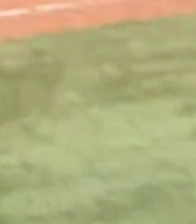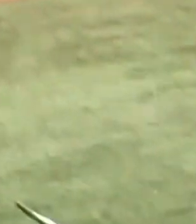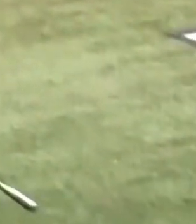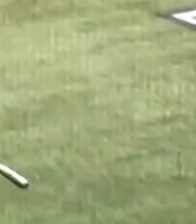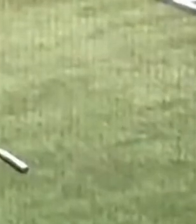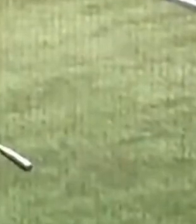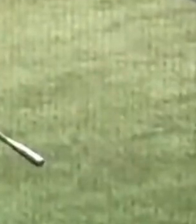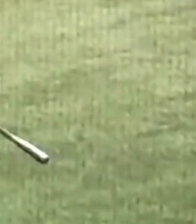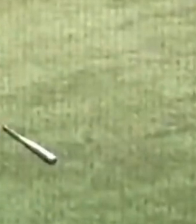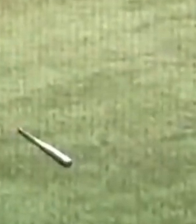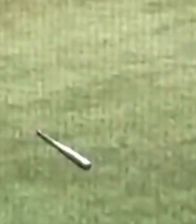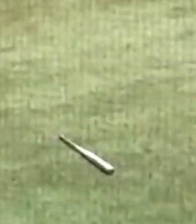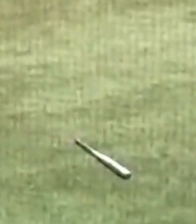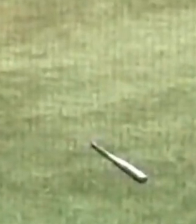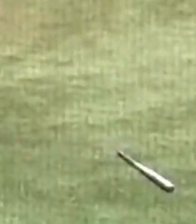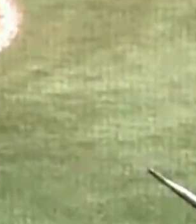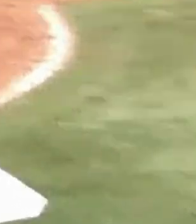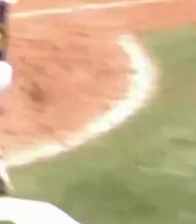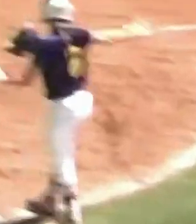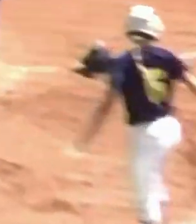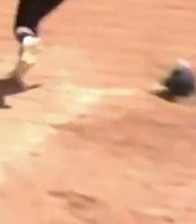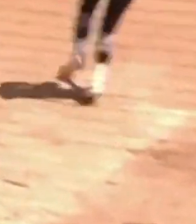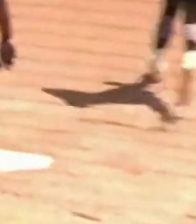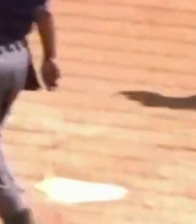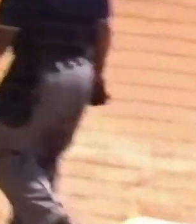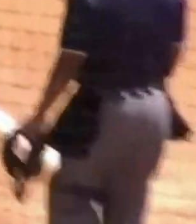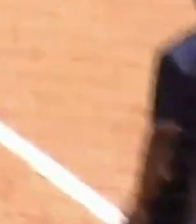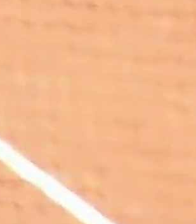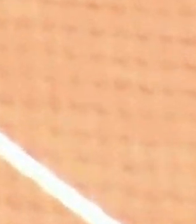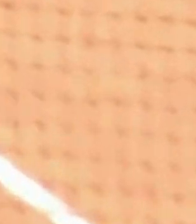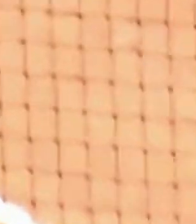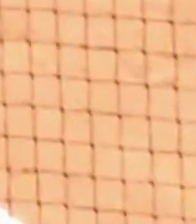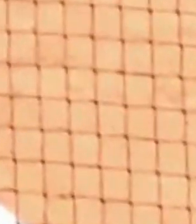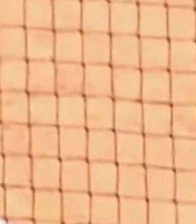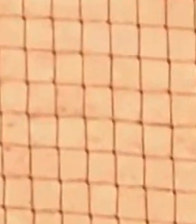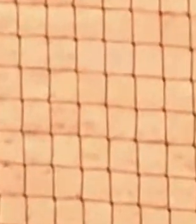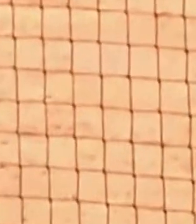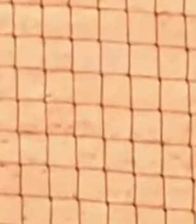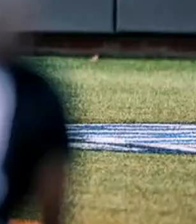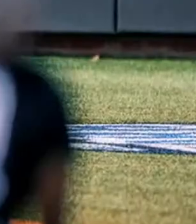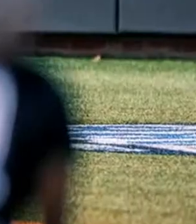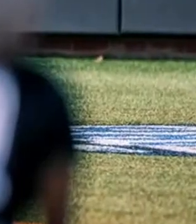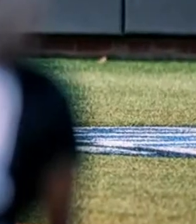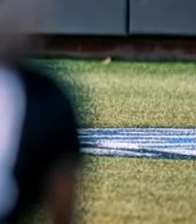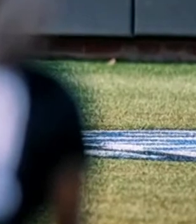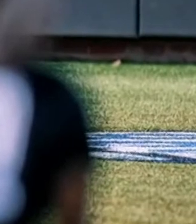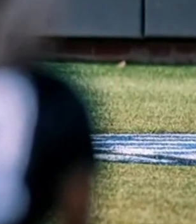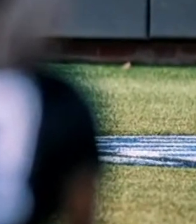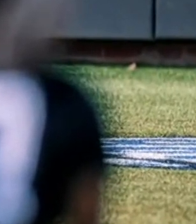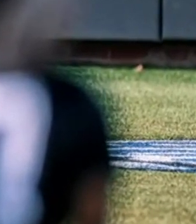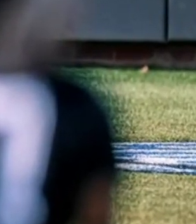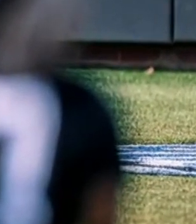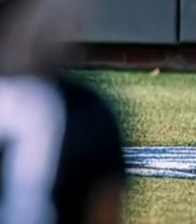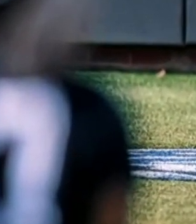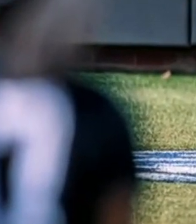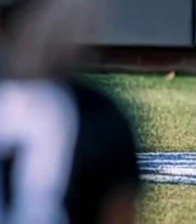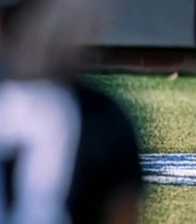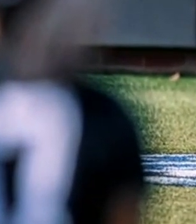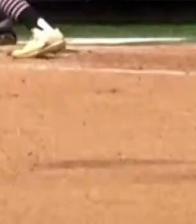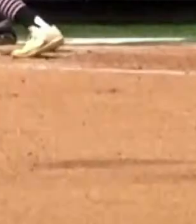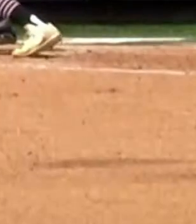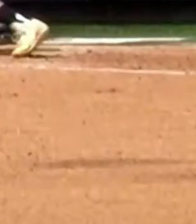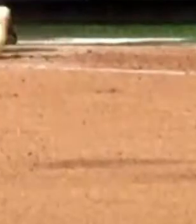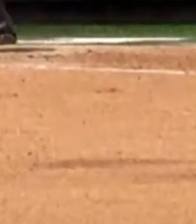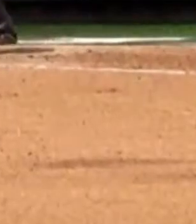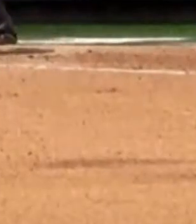back question. Labels out. That was one of my better coaching moves. We give that to the people, spread it